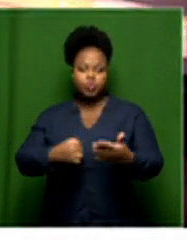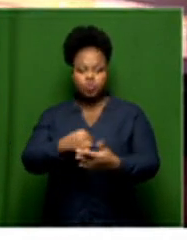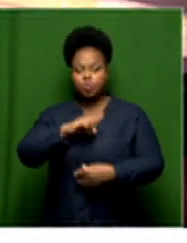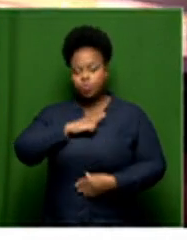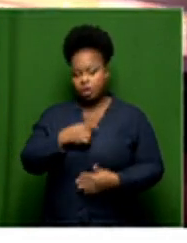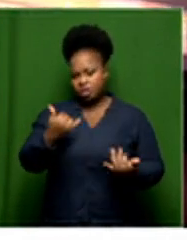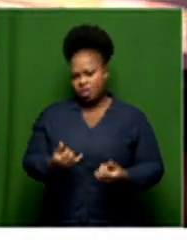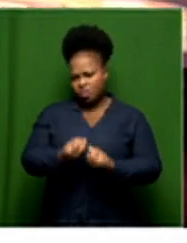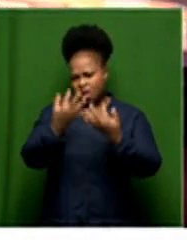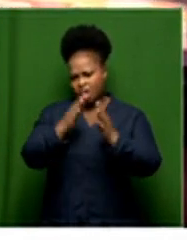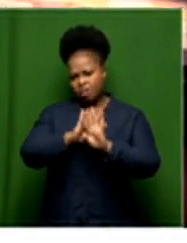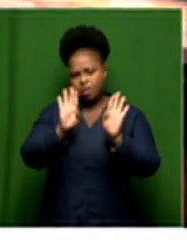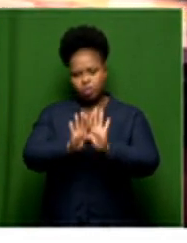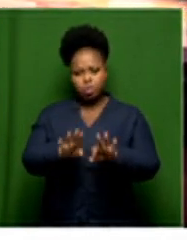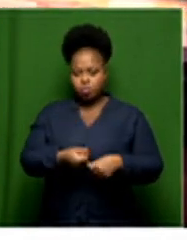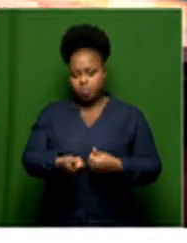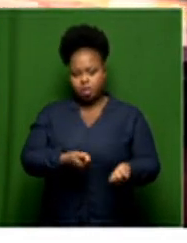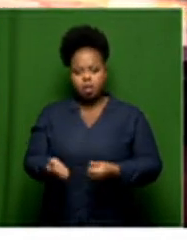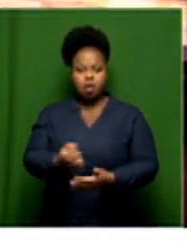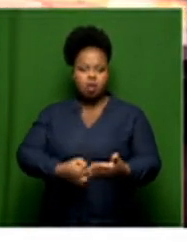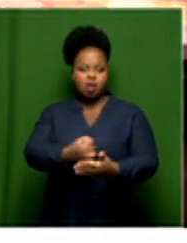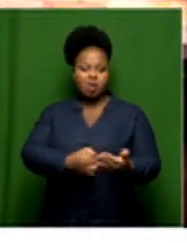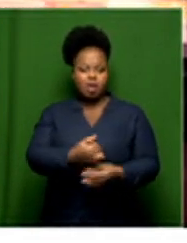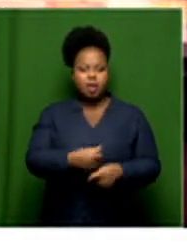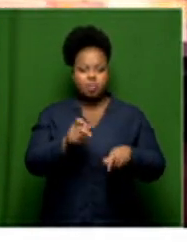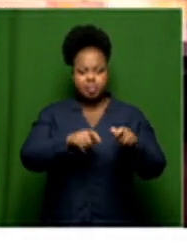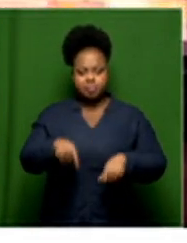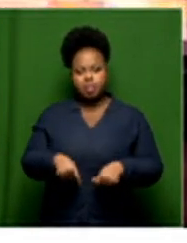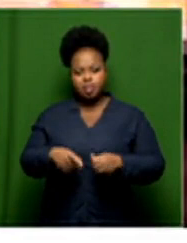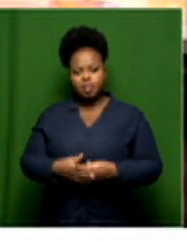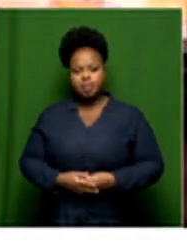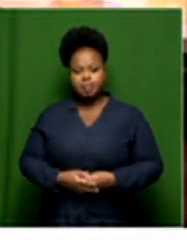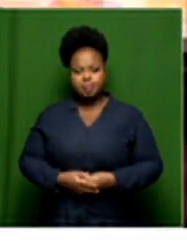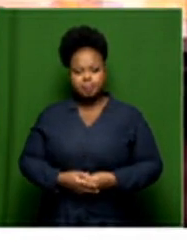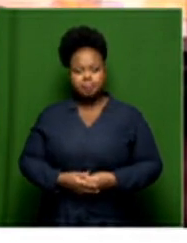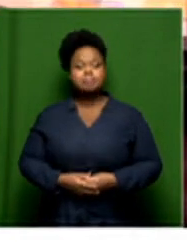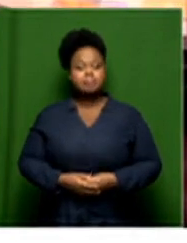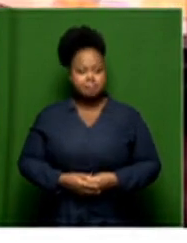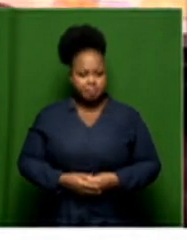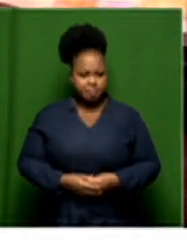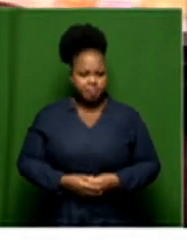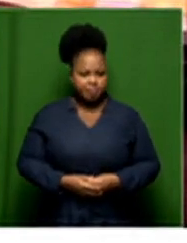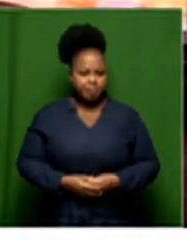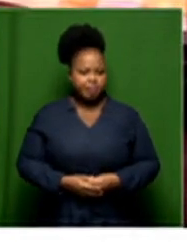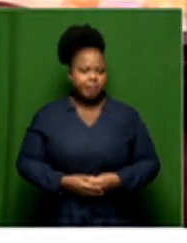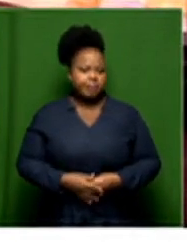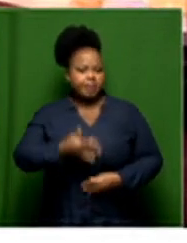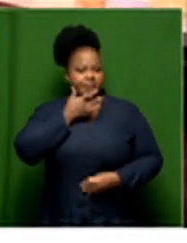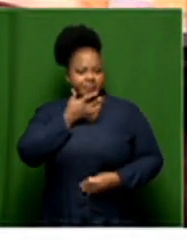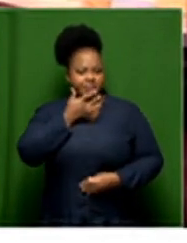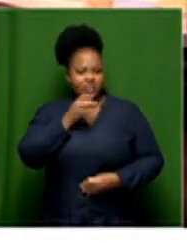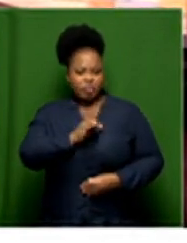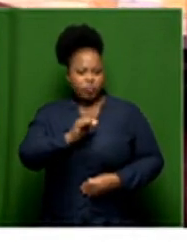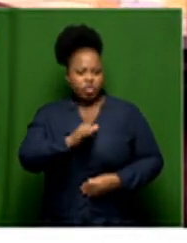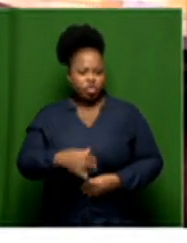COVID, with all the lockdowns, everyone's back in their kitchens making sourdough. Right. And what's your favorite dish? I